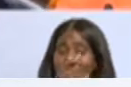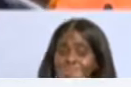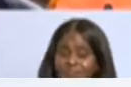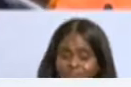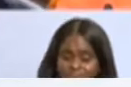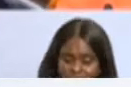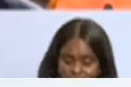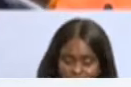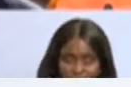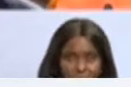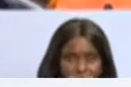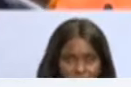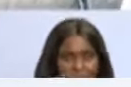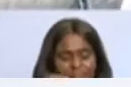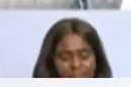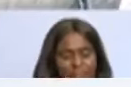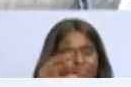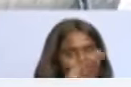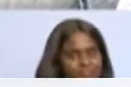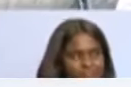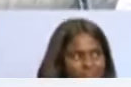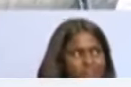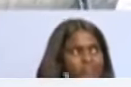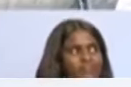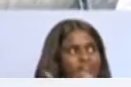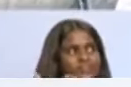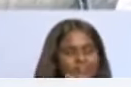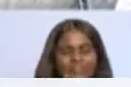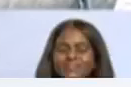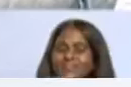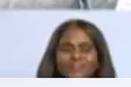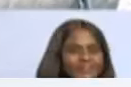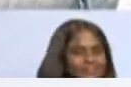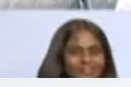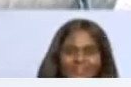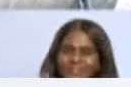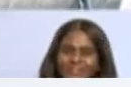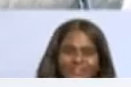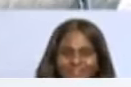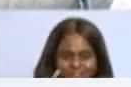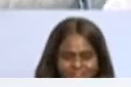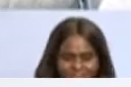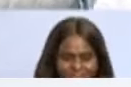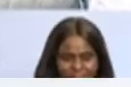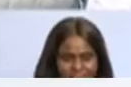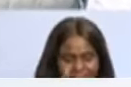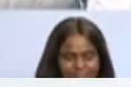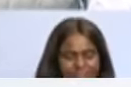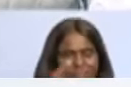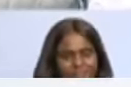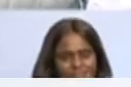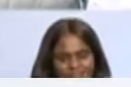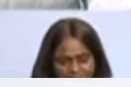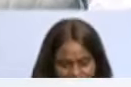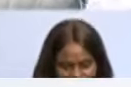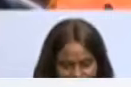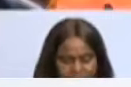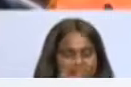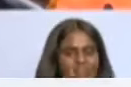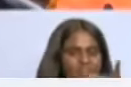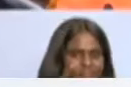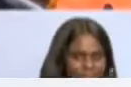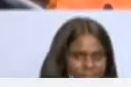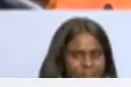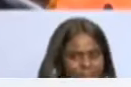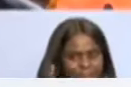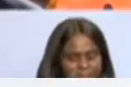school, more desks must be brought. So this is not an end process or ending process. It's a continuing process. This